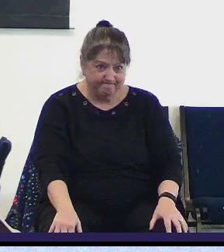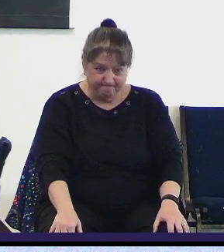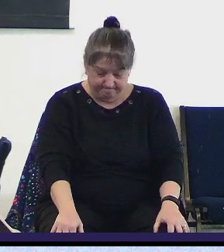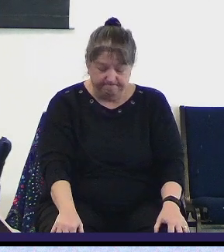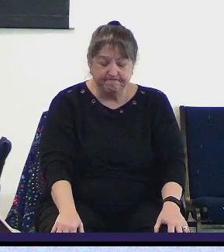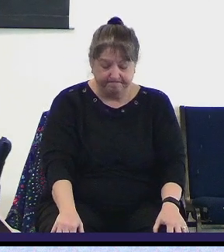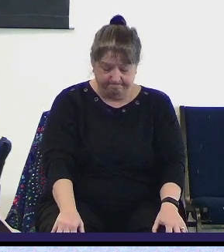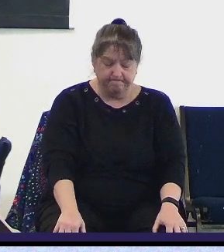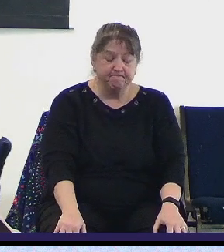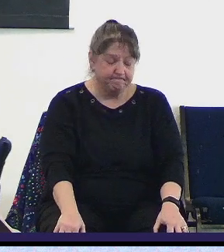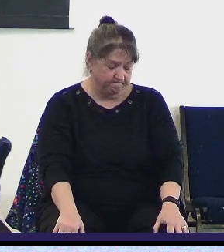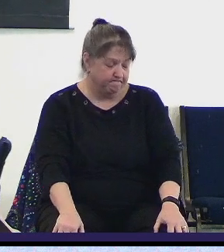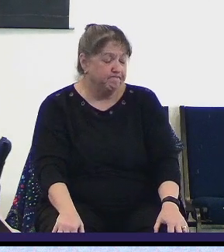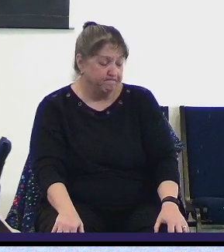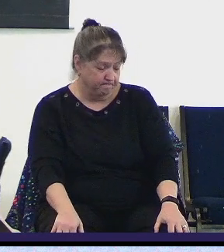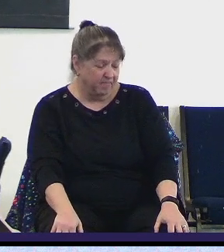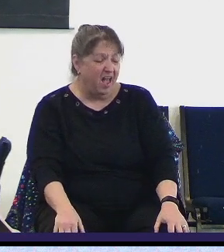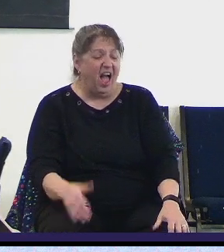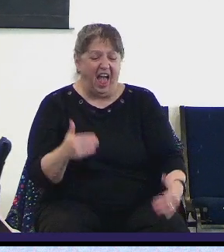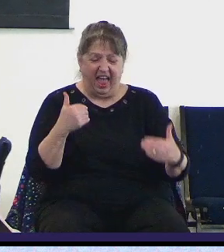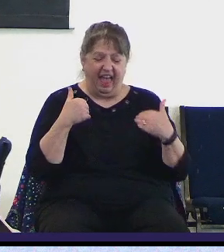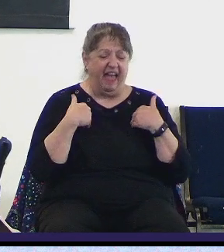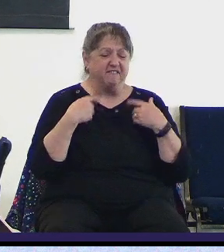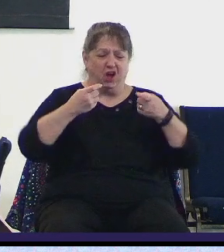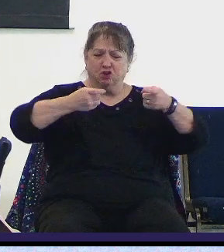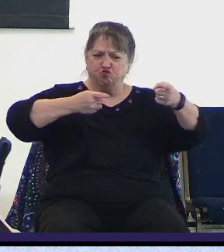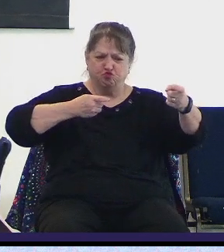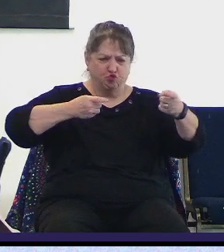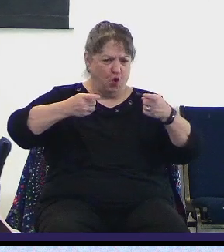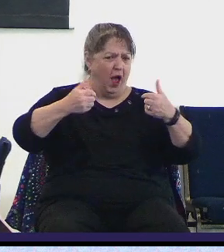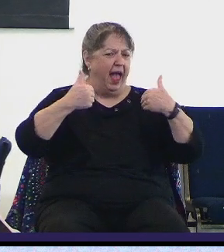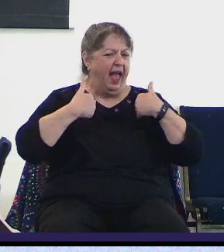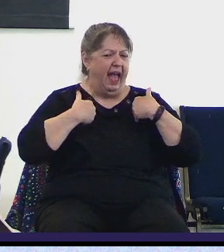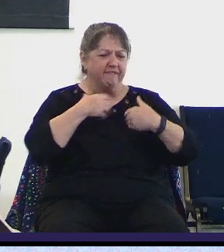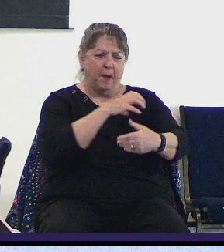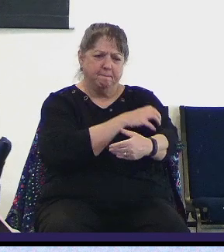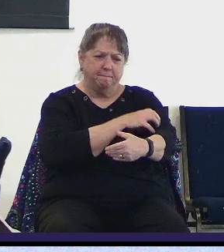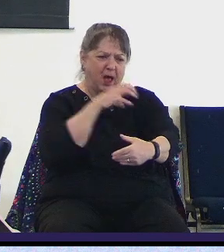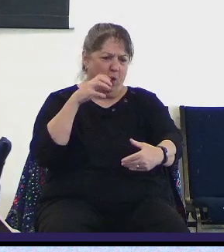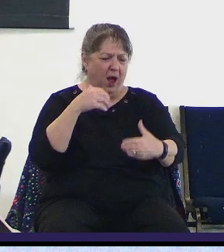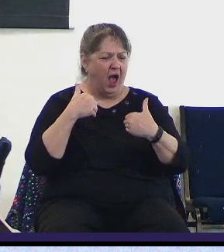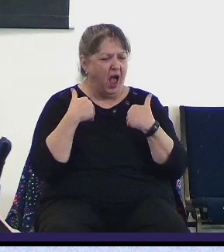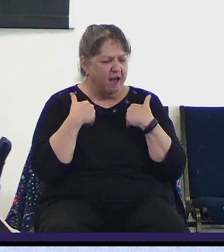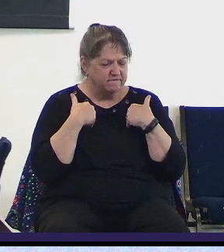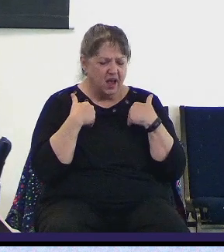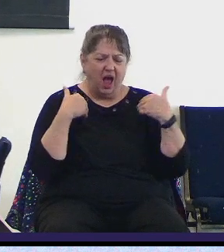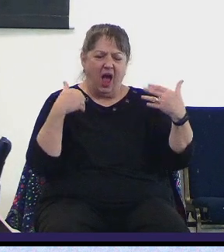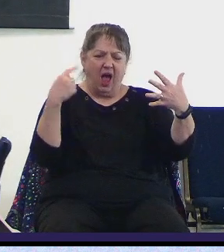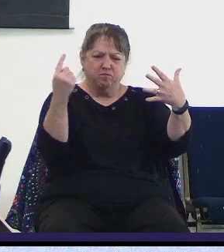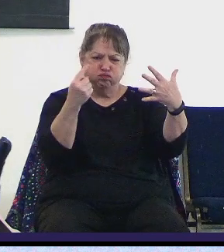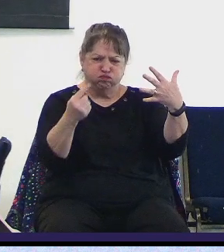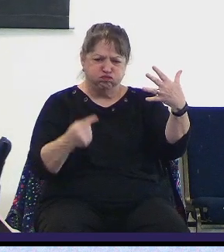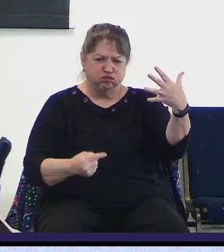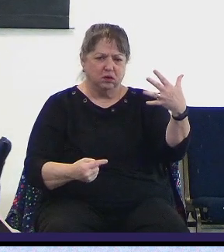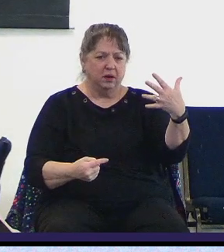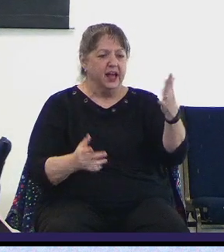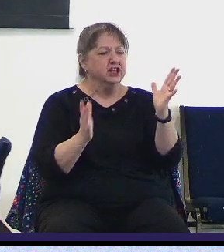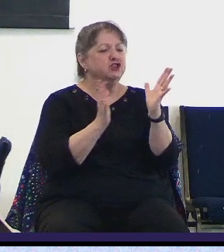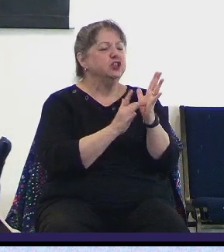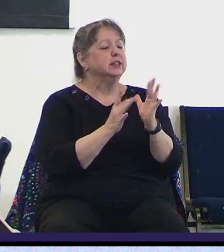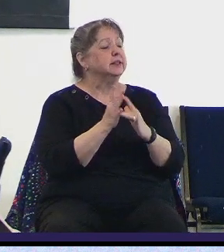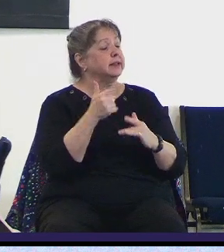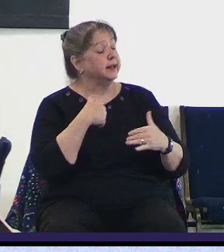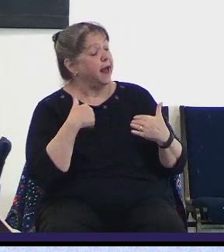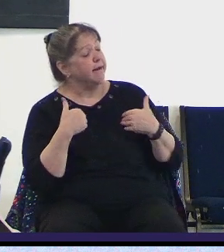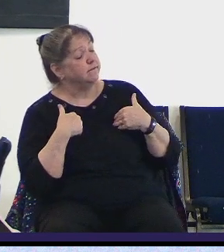all authority, that he has dominion, that he has power, that is his, that belongs to him, that's who he is. After declaring them, he says to